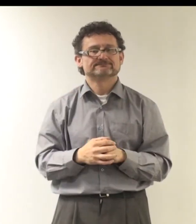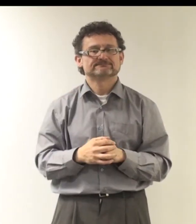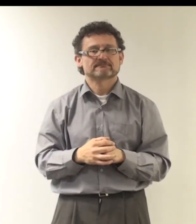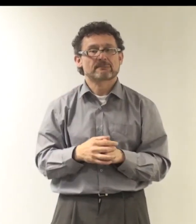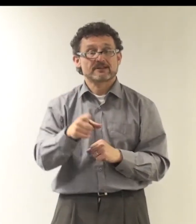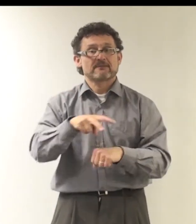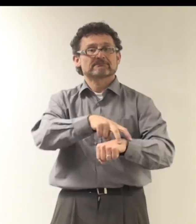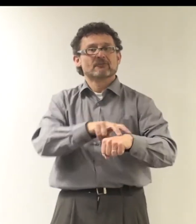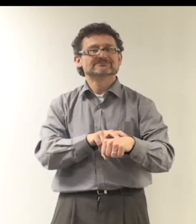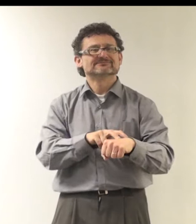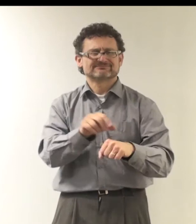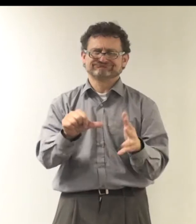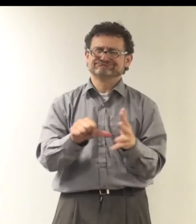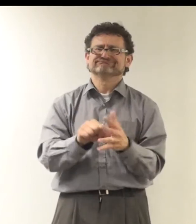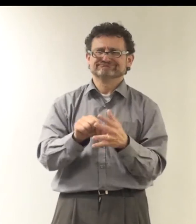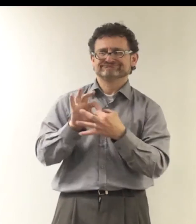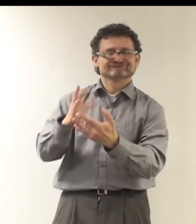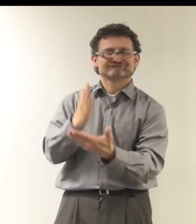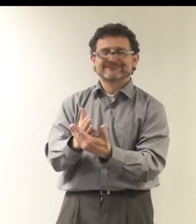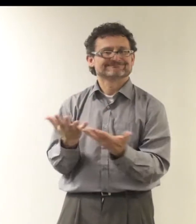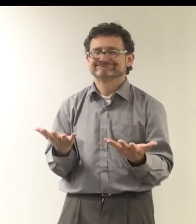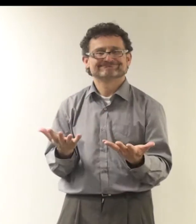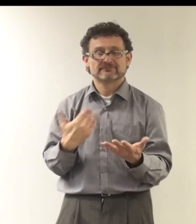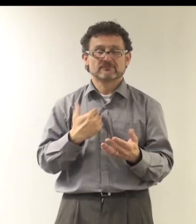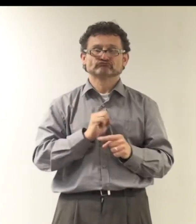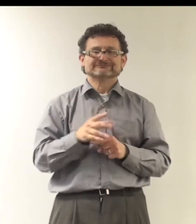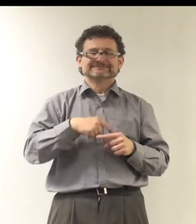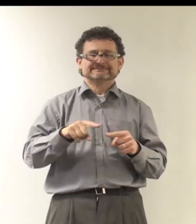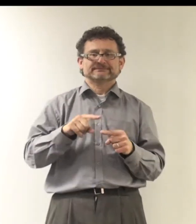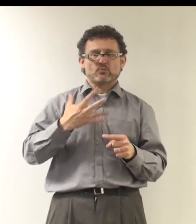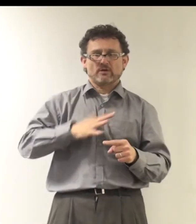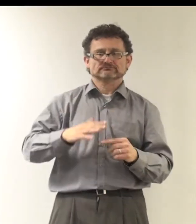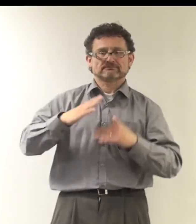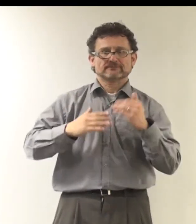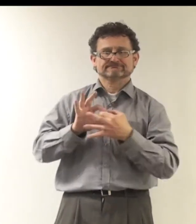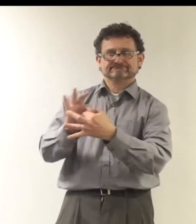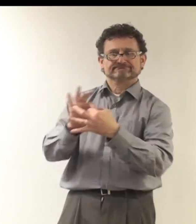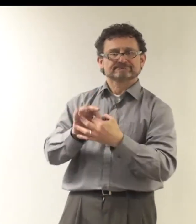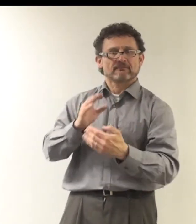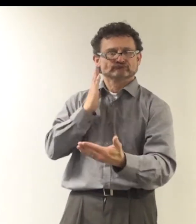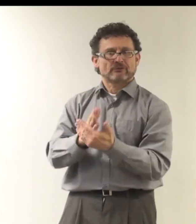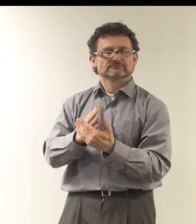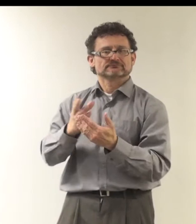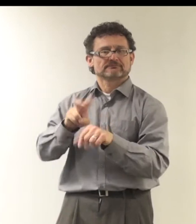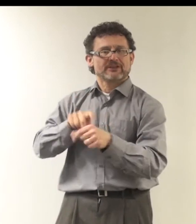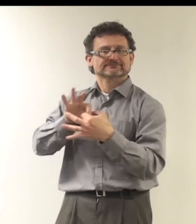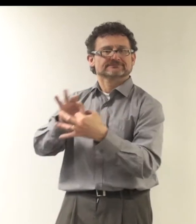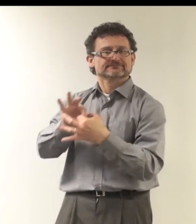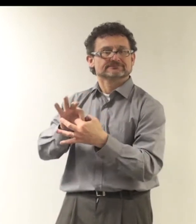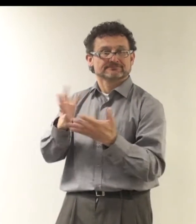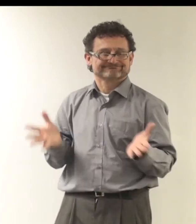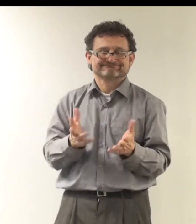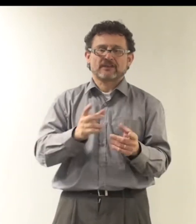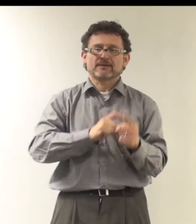pay-as-you-drive replacement for the congestion charge. We have some radical policies, and we are promoting them as hard